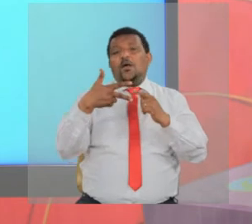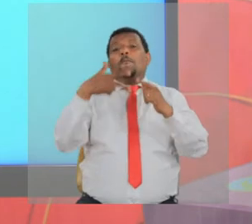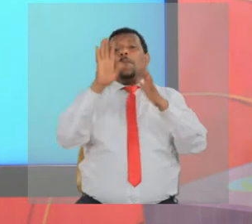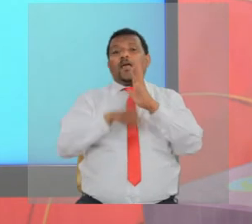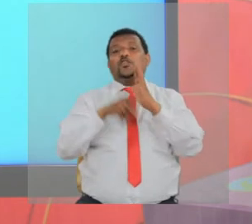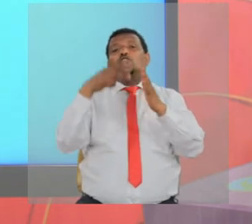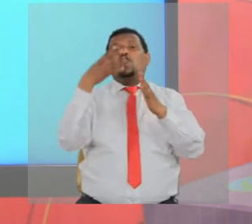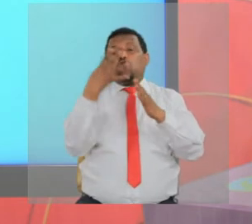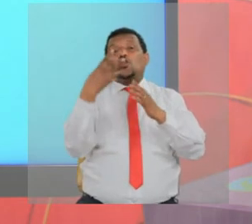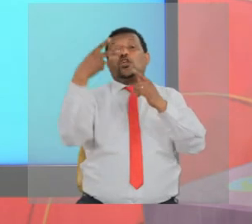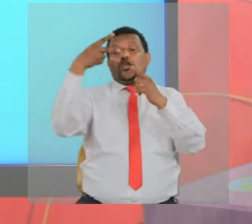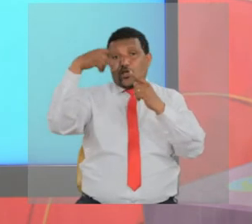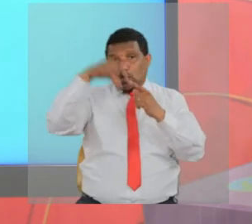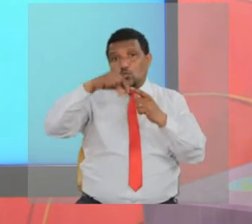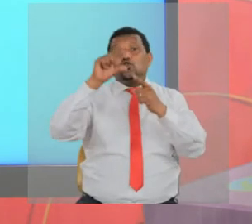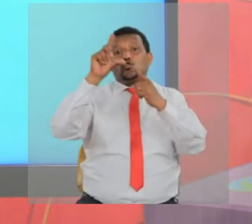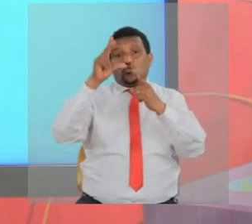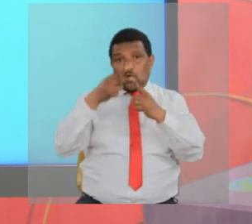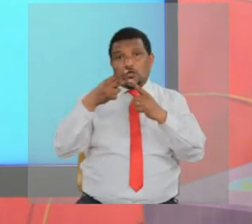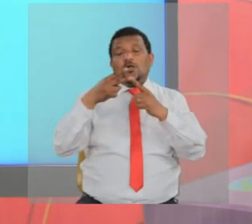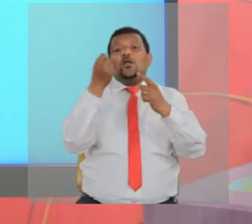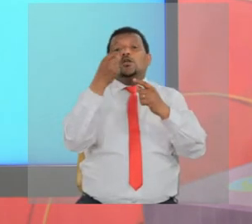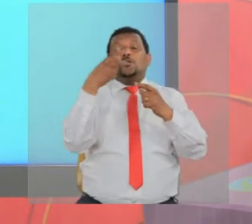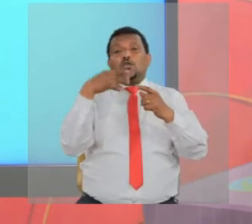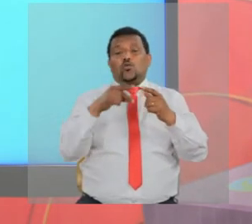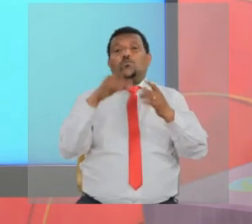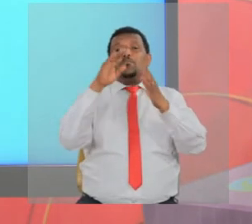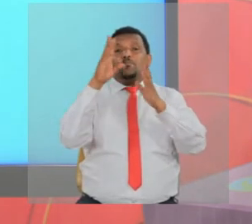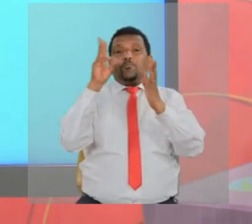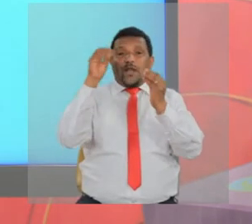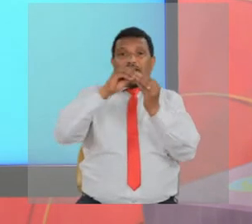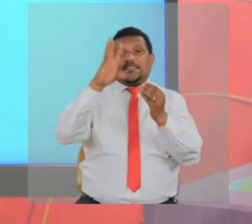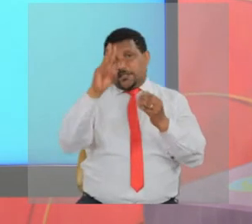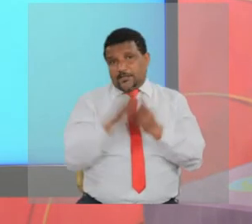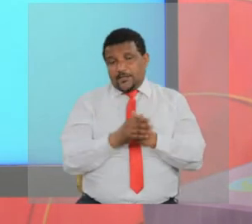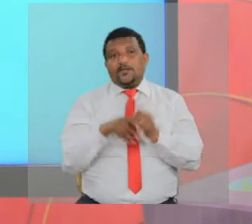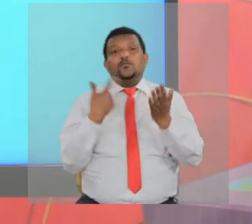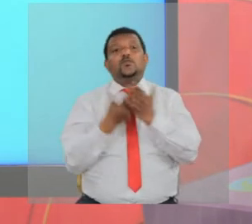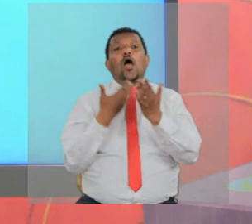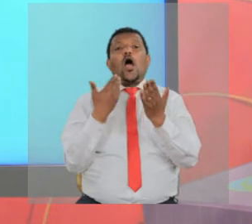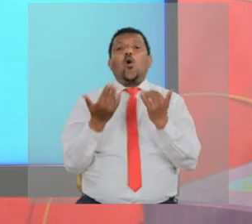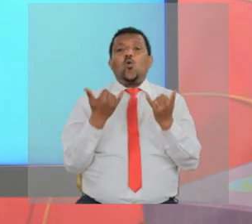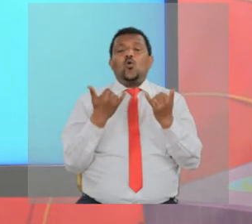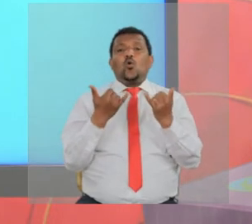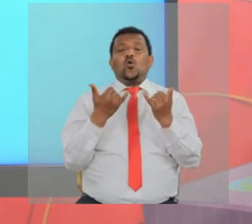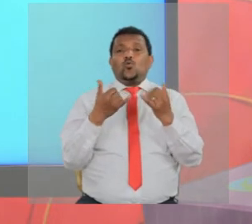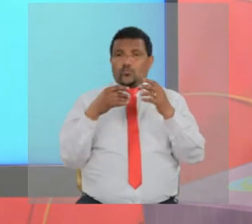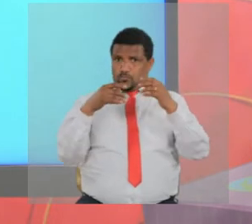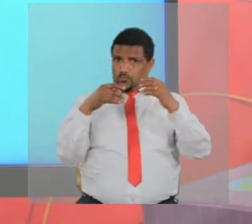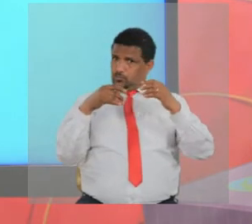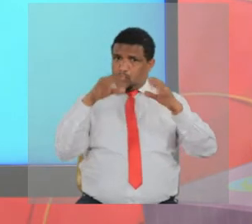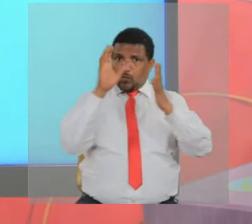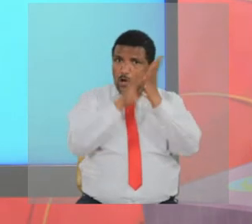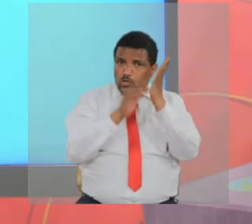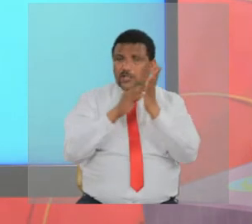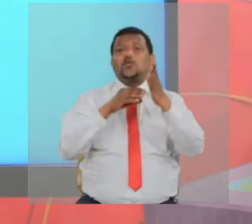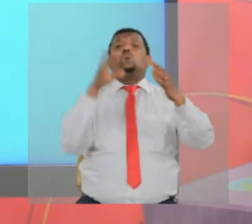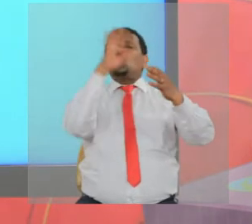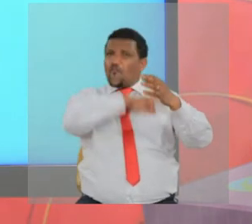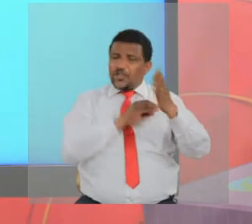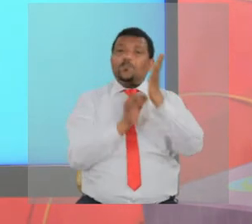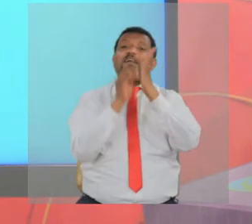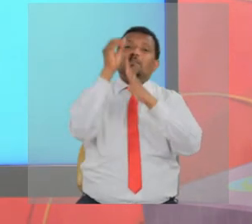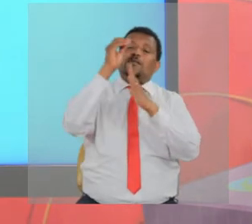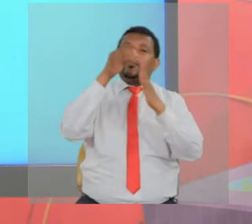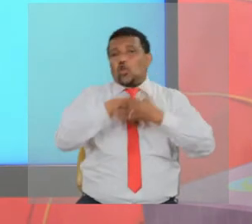plus 2Q plus 6, and the market price is given, which is birr 5. Now, you are going to calculate the profit maximizing or